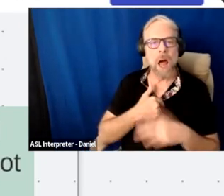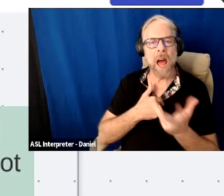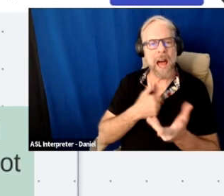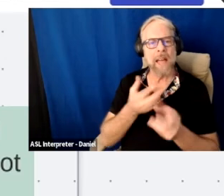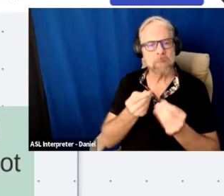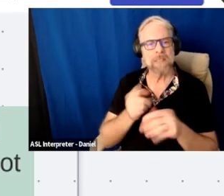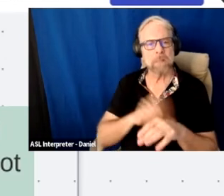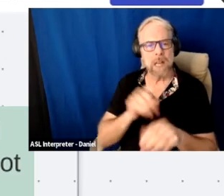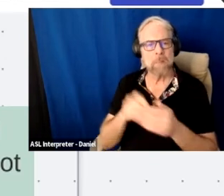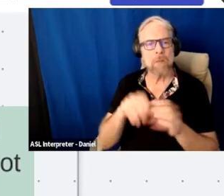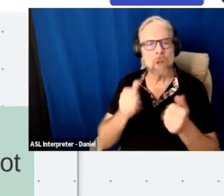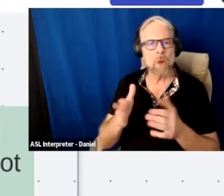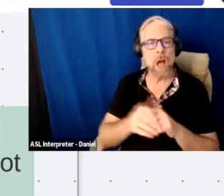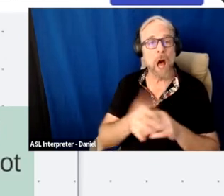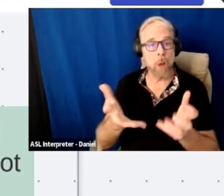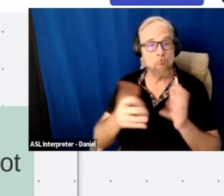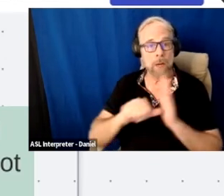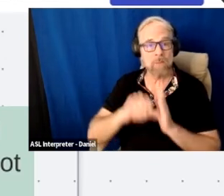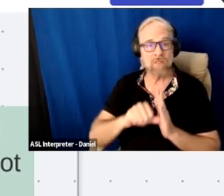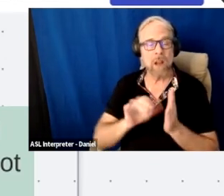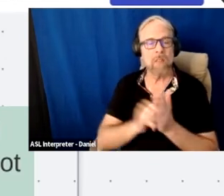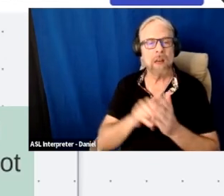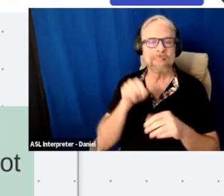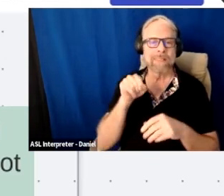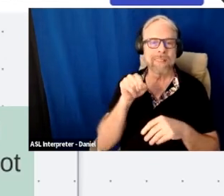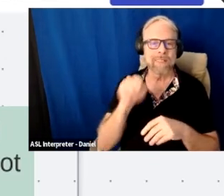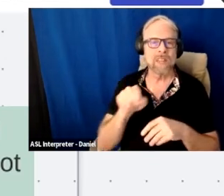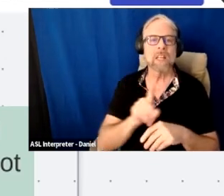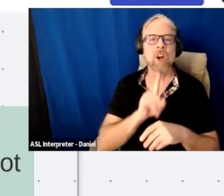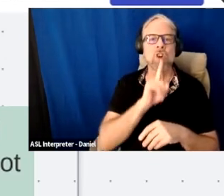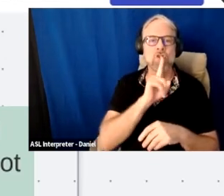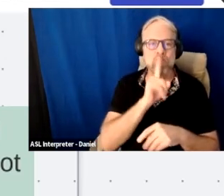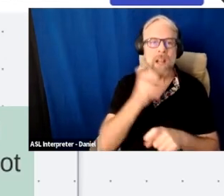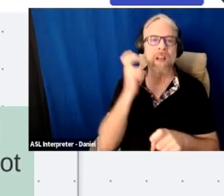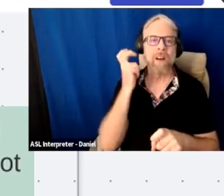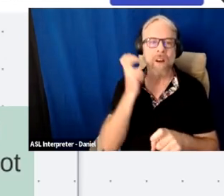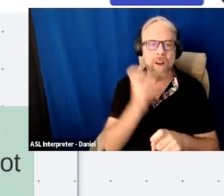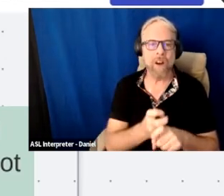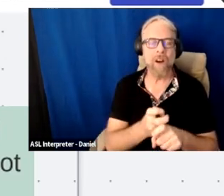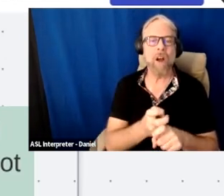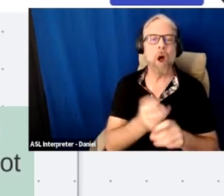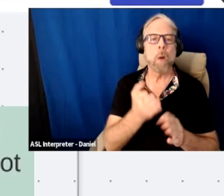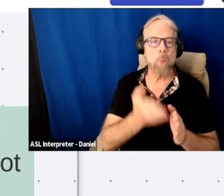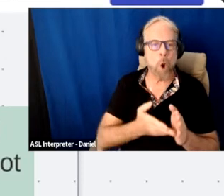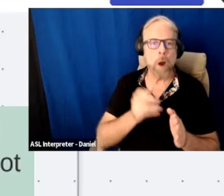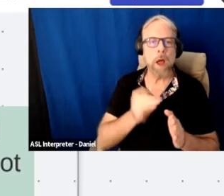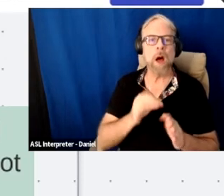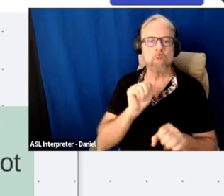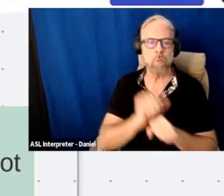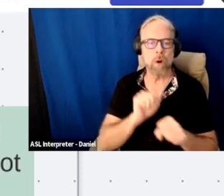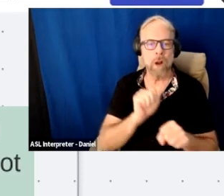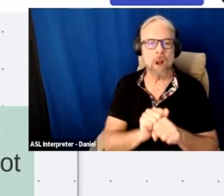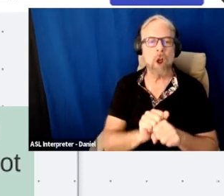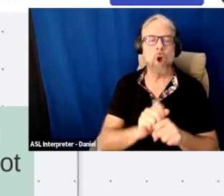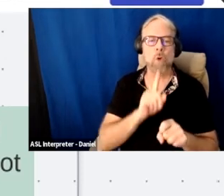just want to amplify that this is a really hard piece of the work. This is a